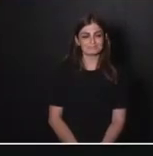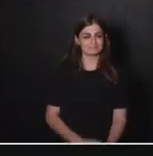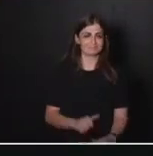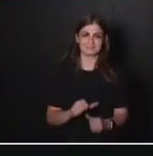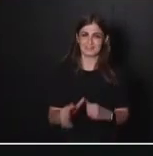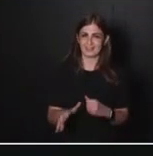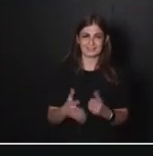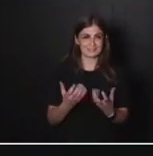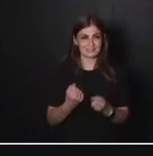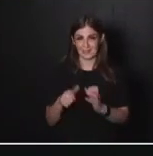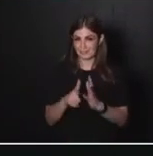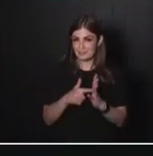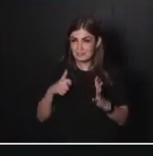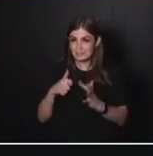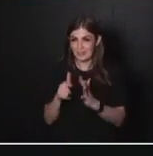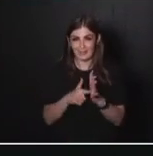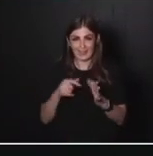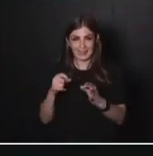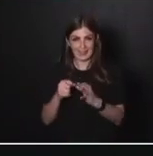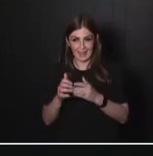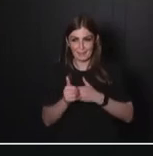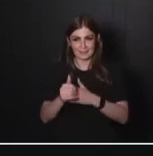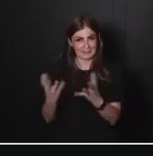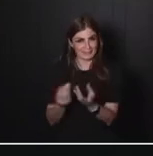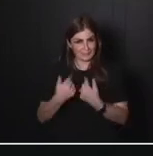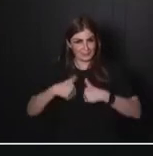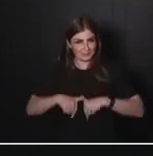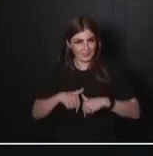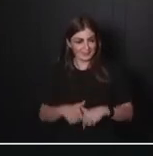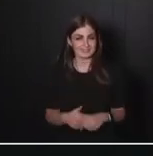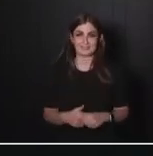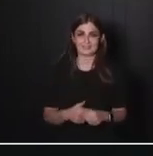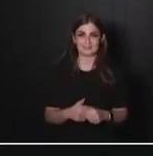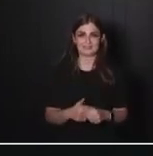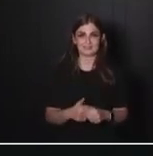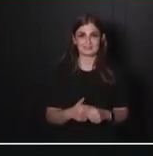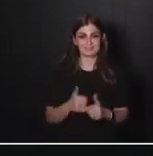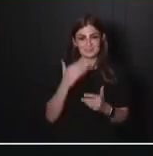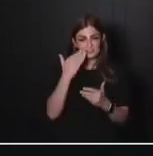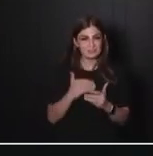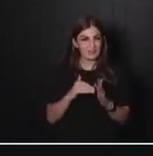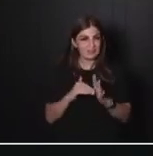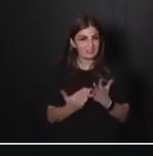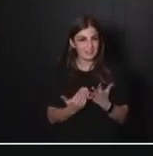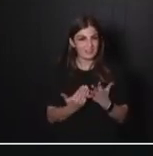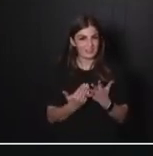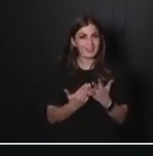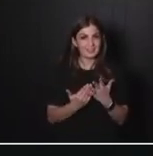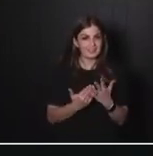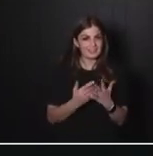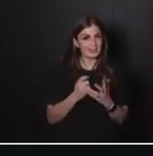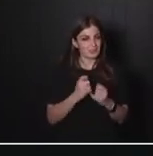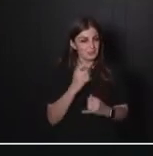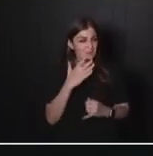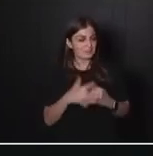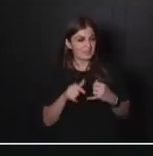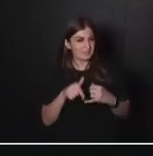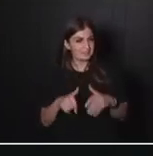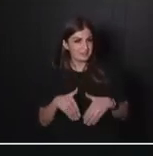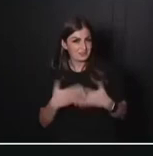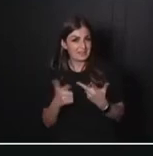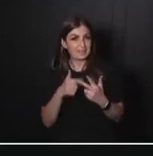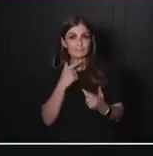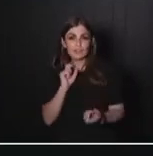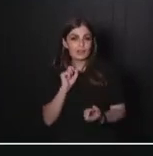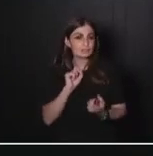Excellent to have the UK Labor leader with us. A reminder as we head into the home stretch of a very big day. If you'd like to send